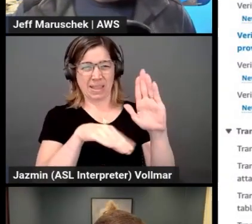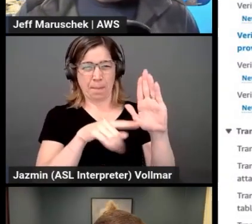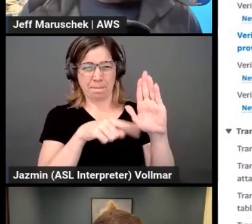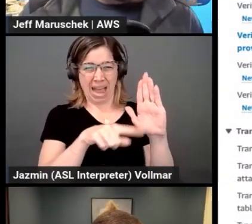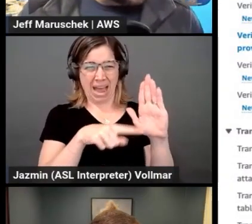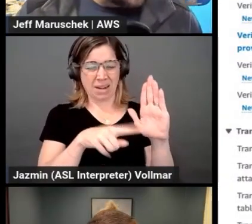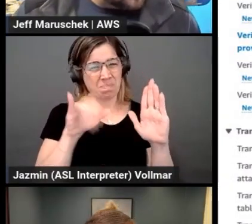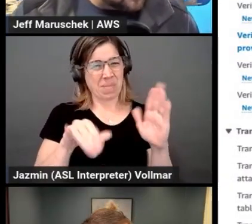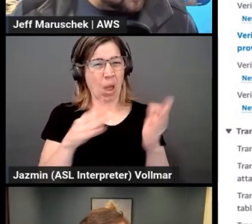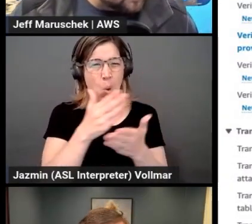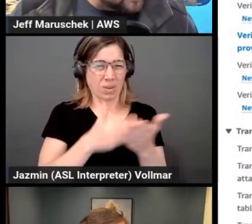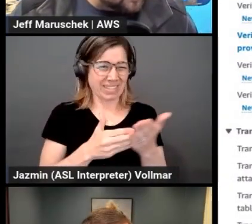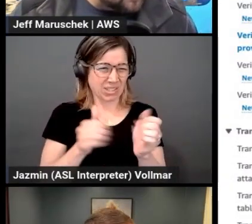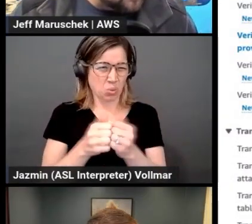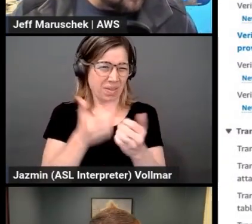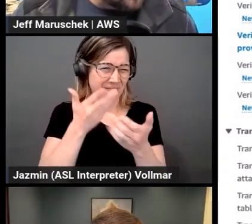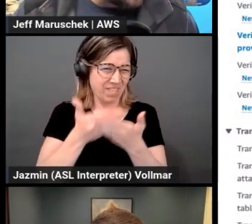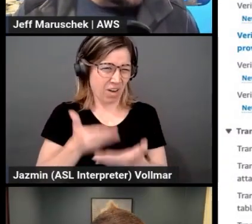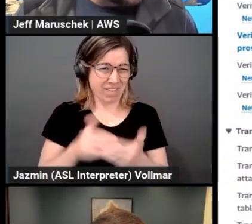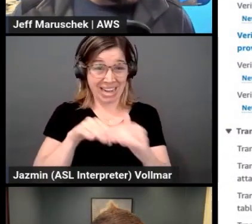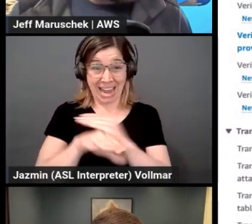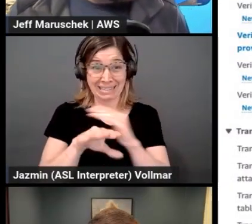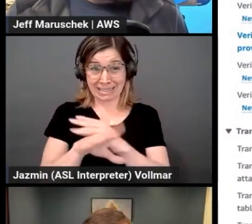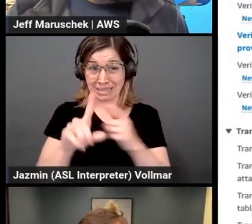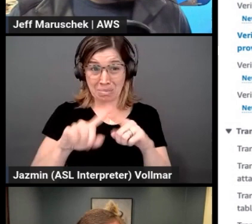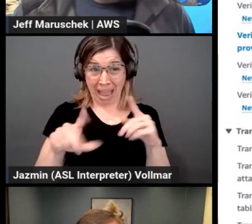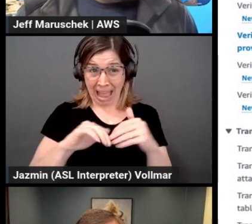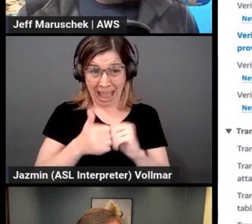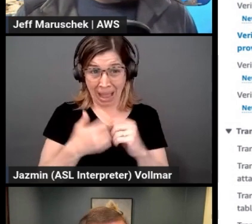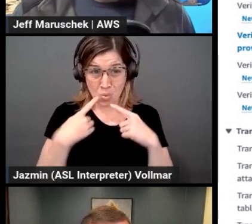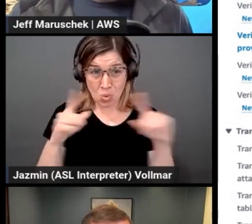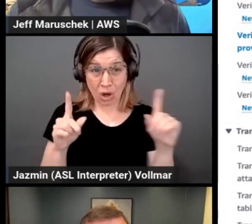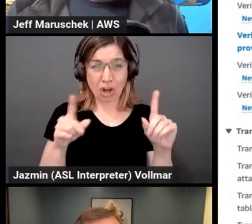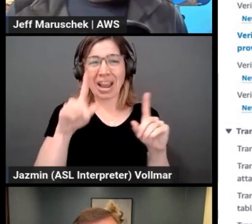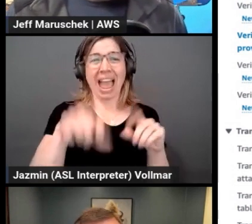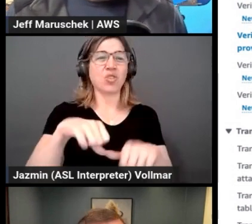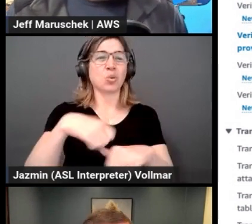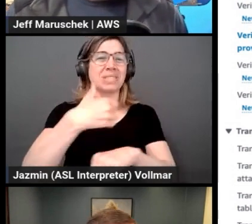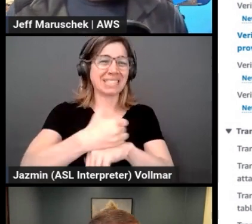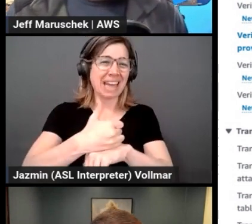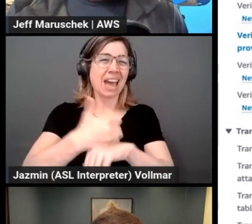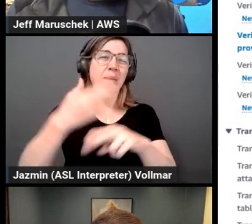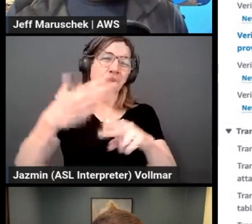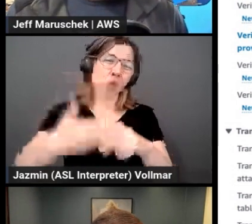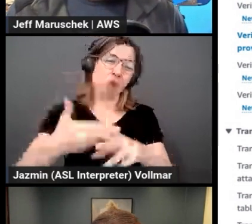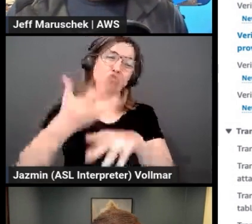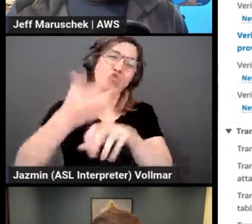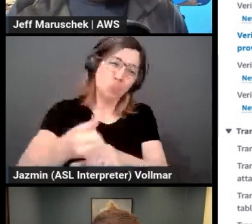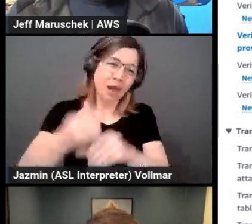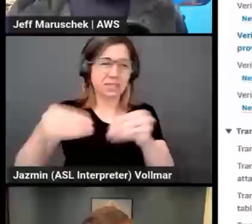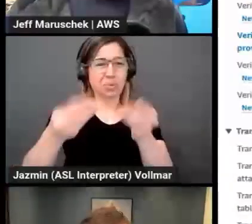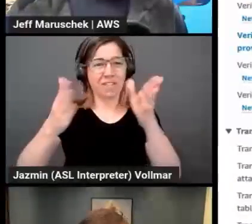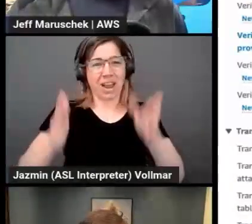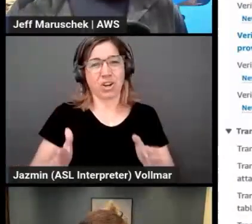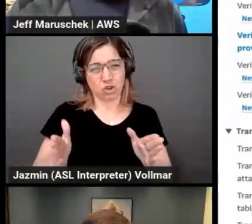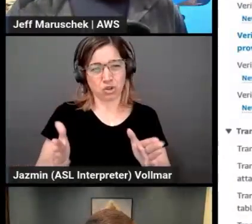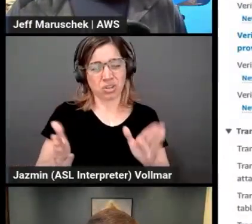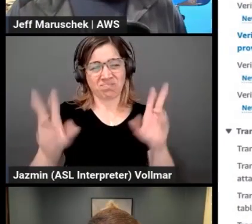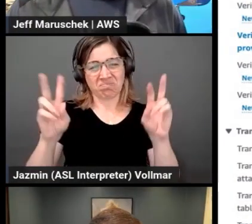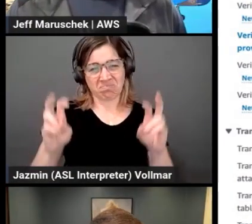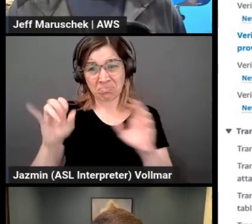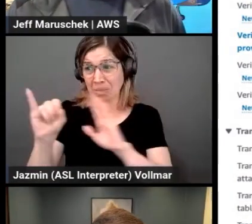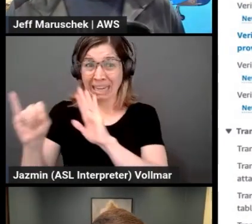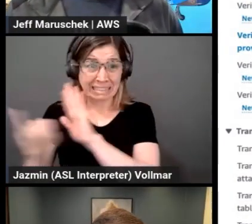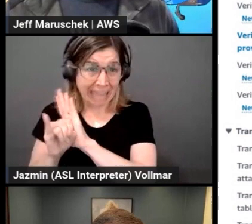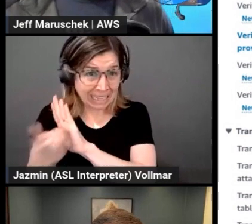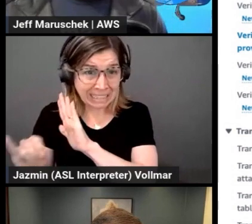access. But the way that it works with verified access is you need to set up what we call trust providers. So this can be an identity trust provider